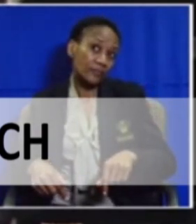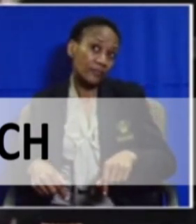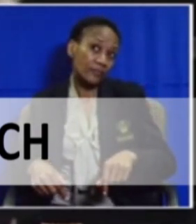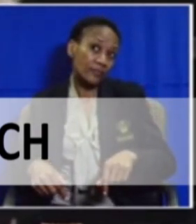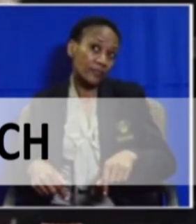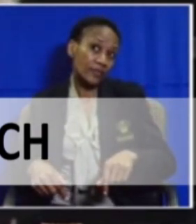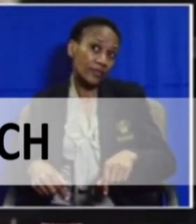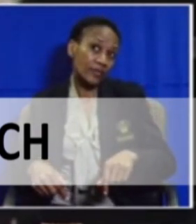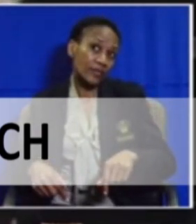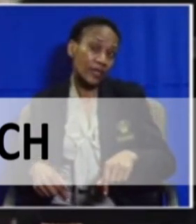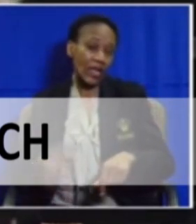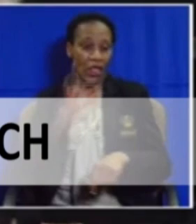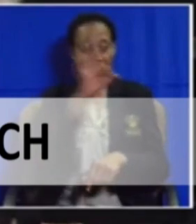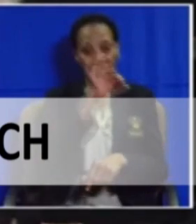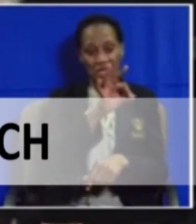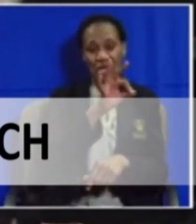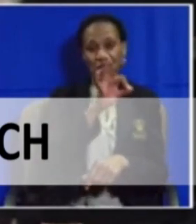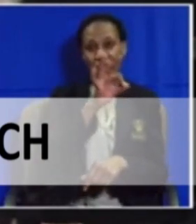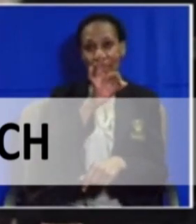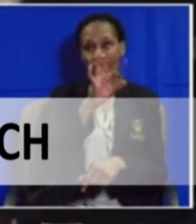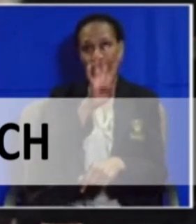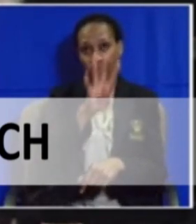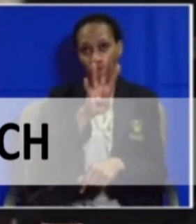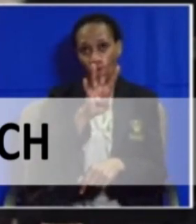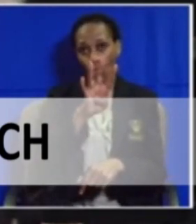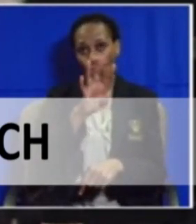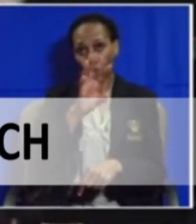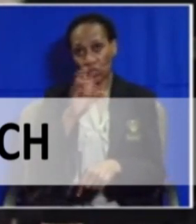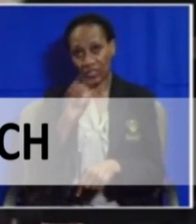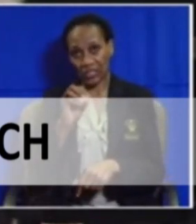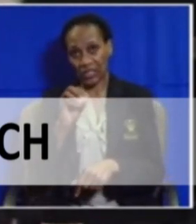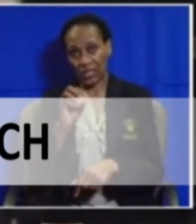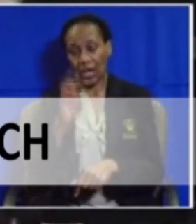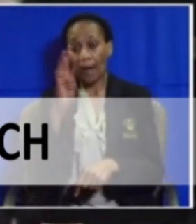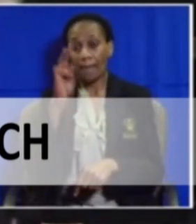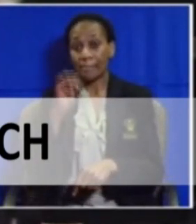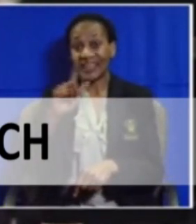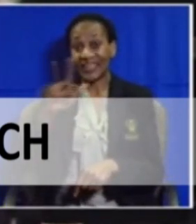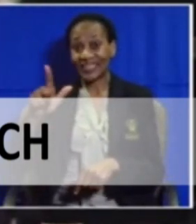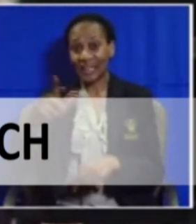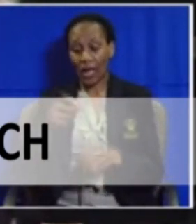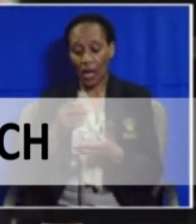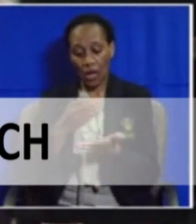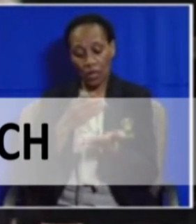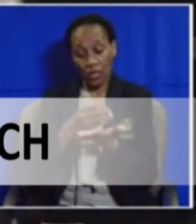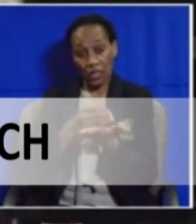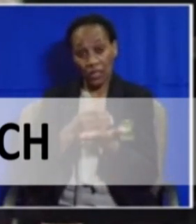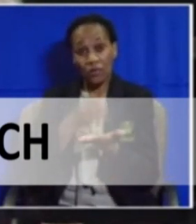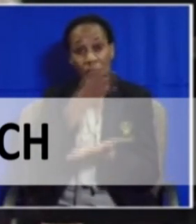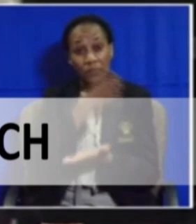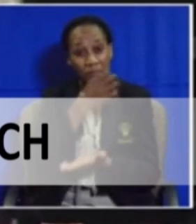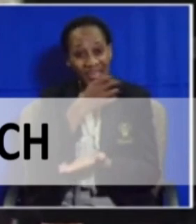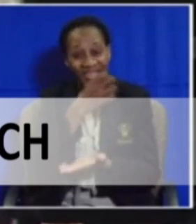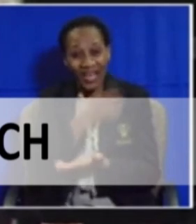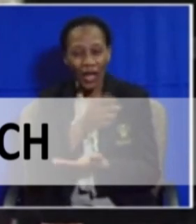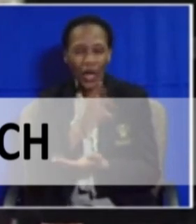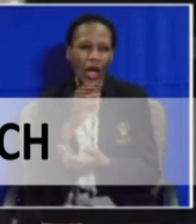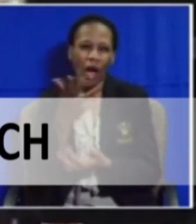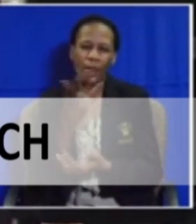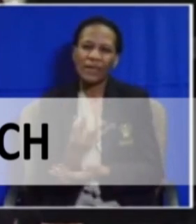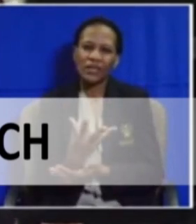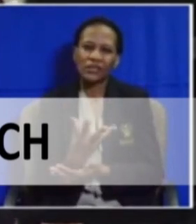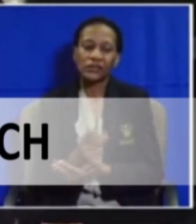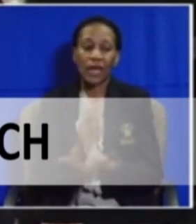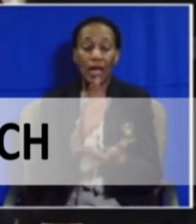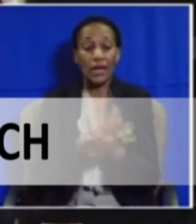at 340 millimeter can of beer or cider will cost 11